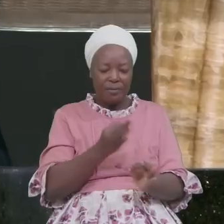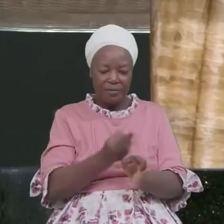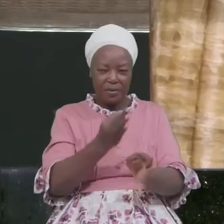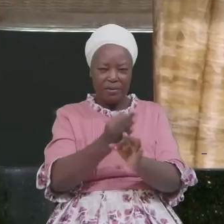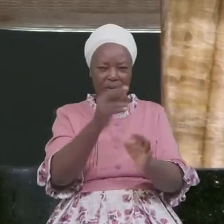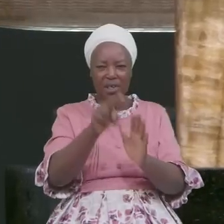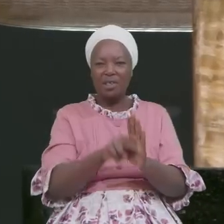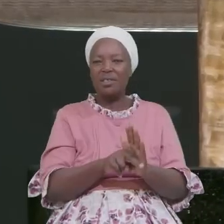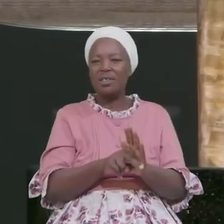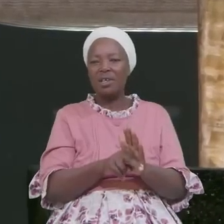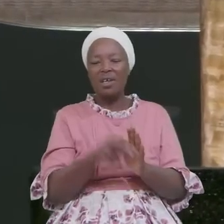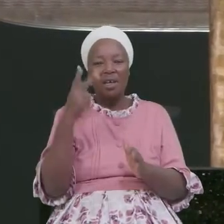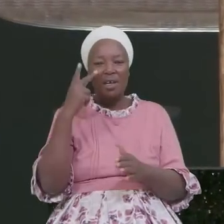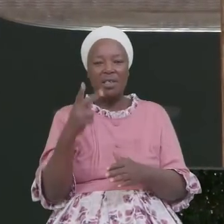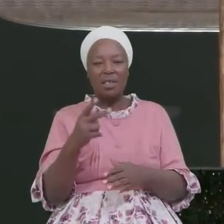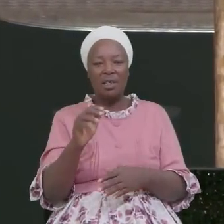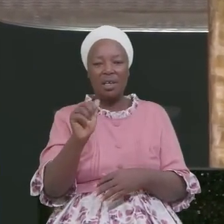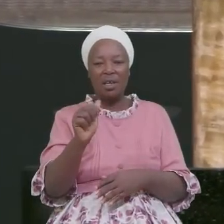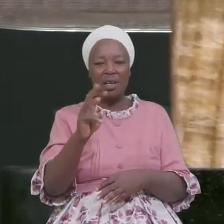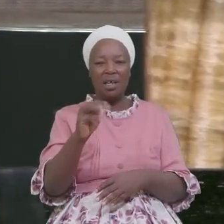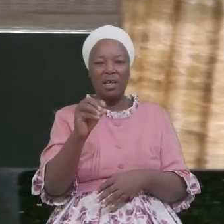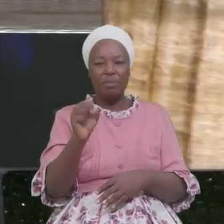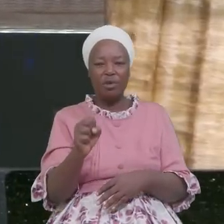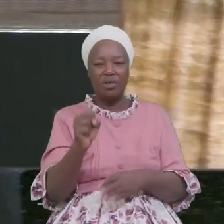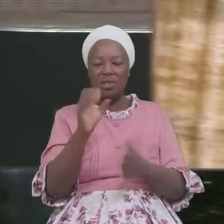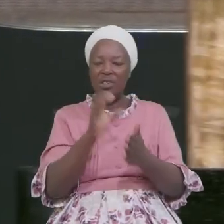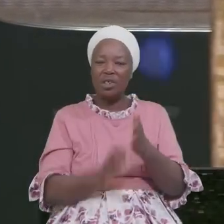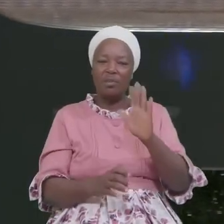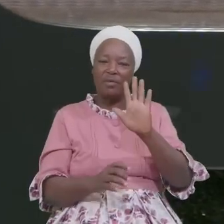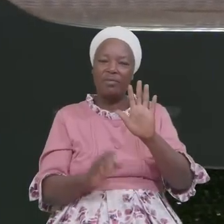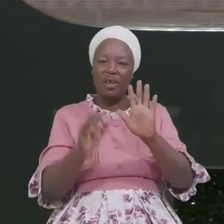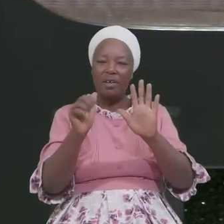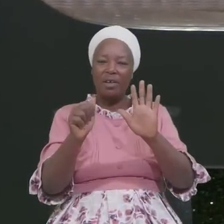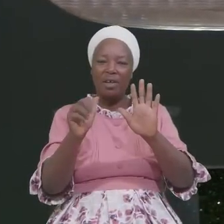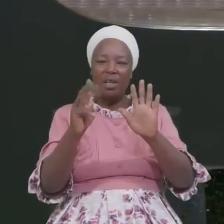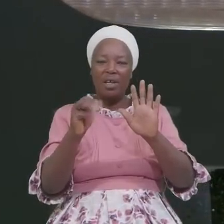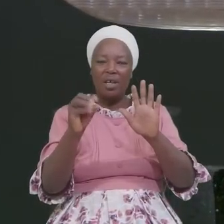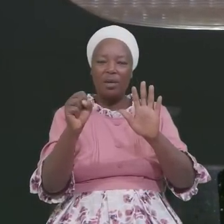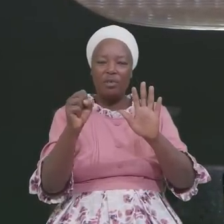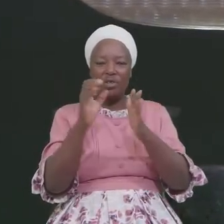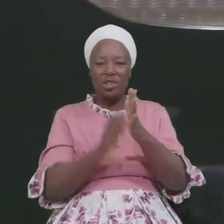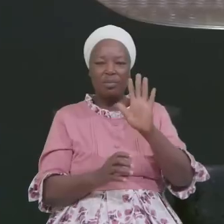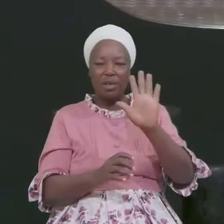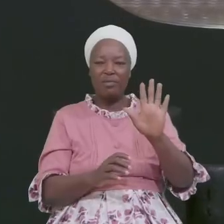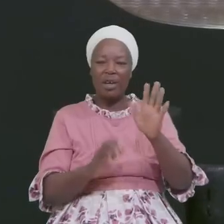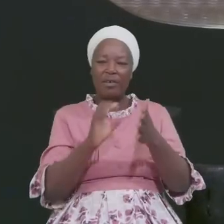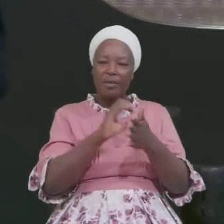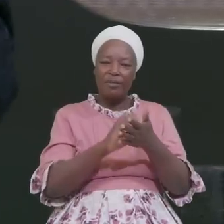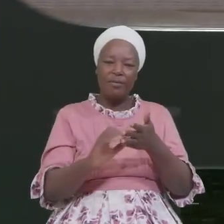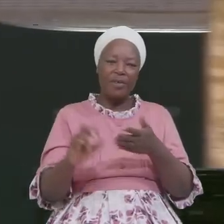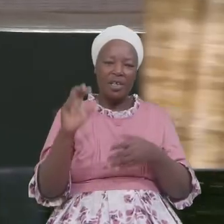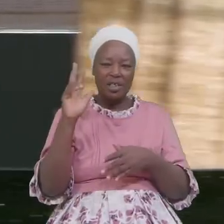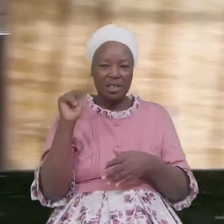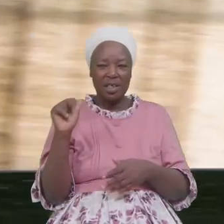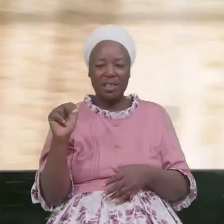We're looking at Amos chapter 5, and I'm reading from verse 13. Amos